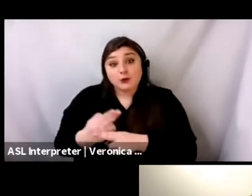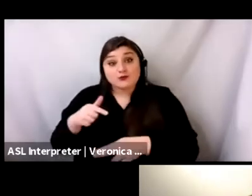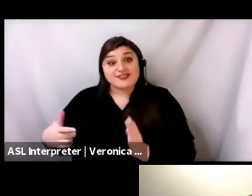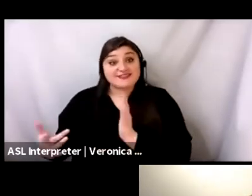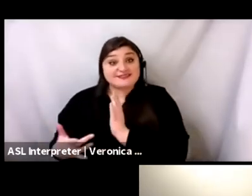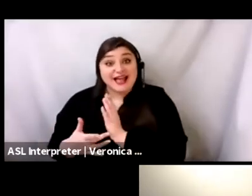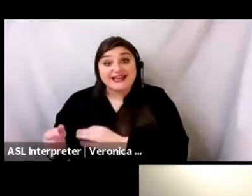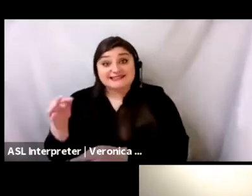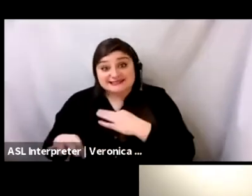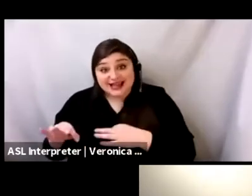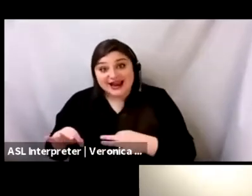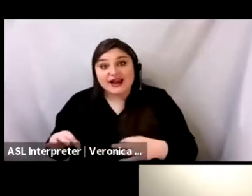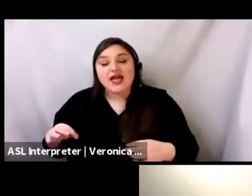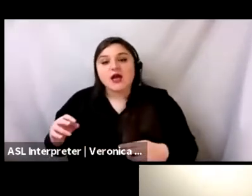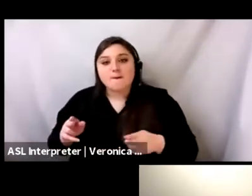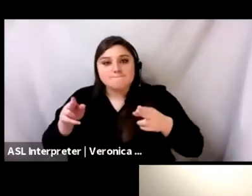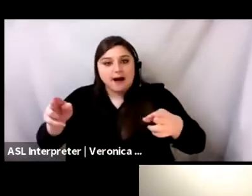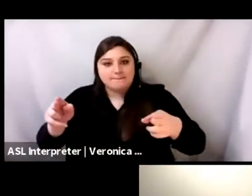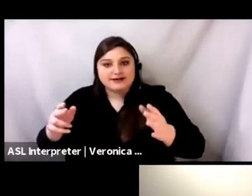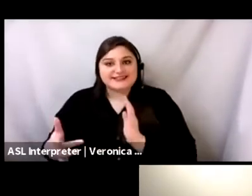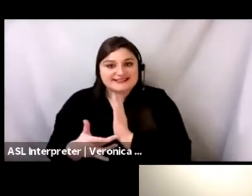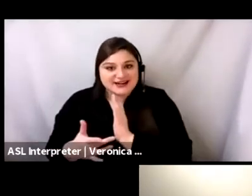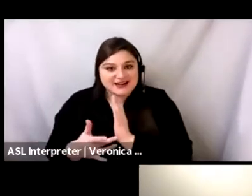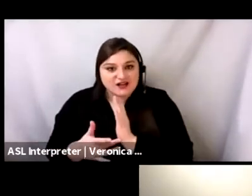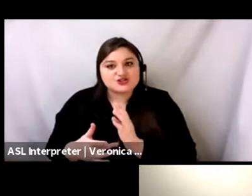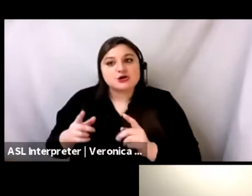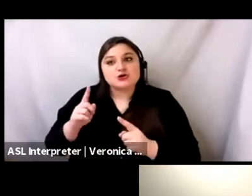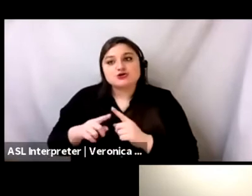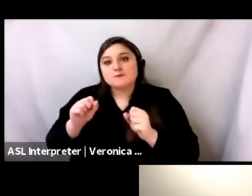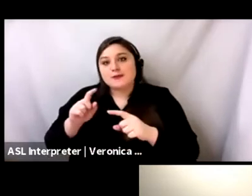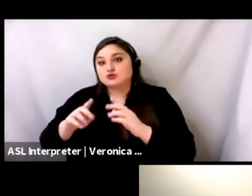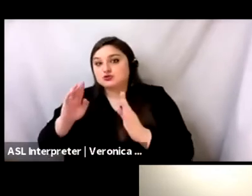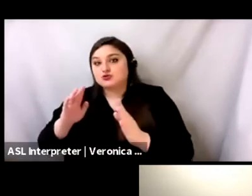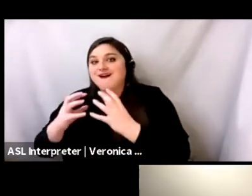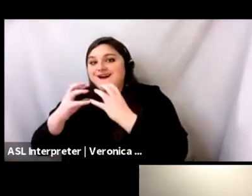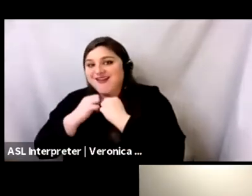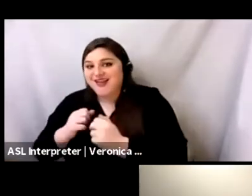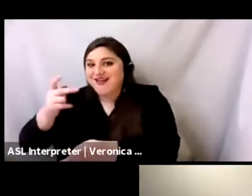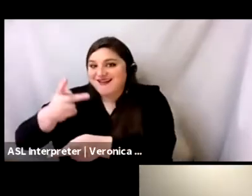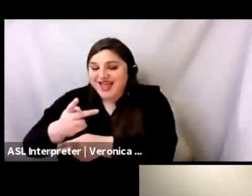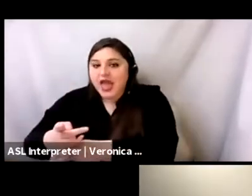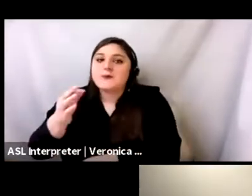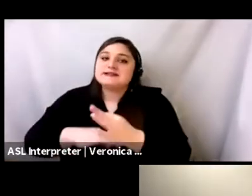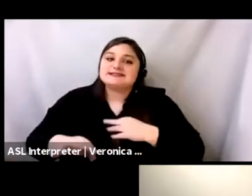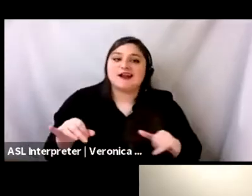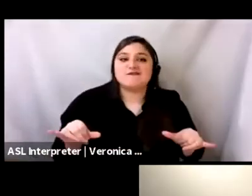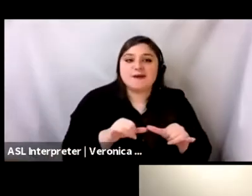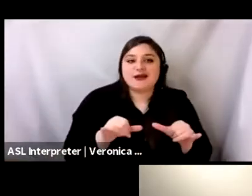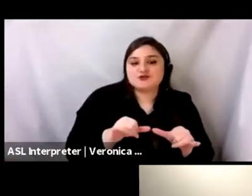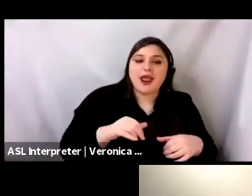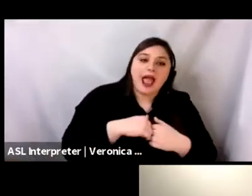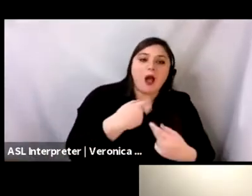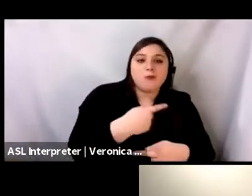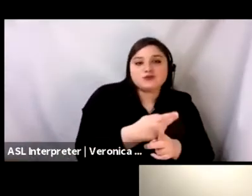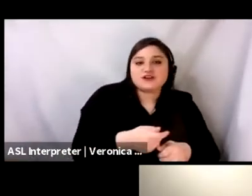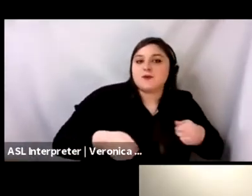instead its premise is based on the idea of care rather than productivity or colony management. Yeah, and